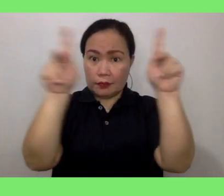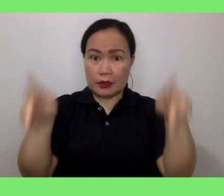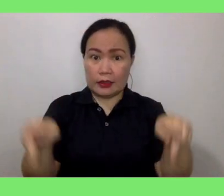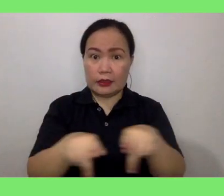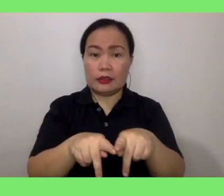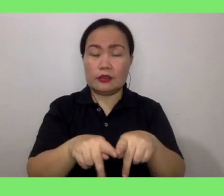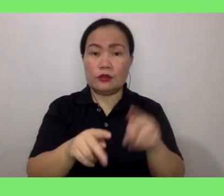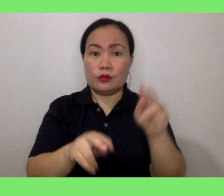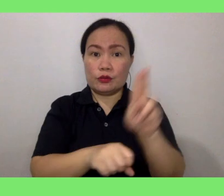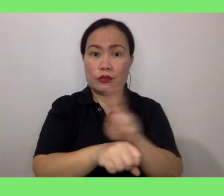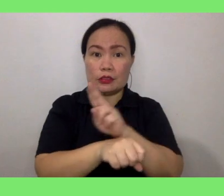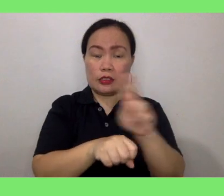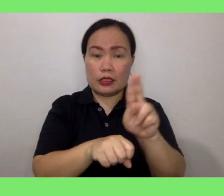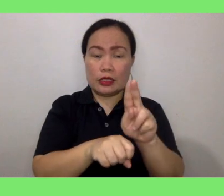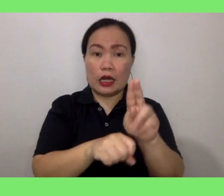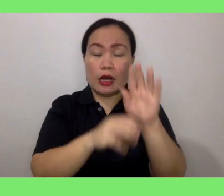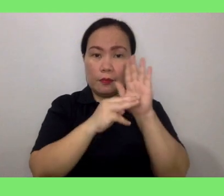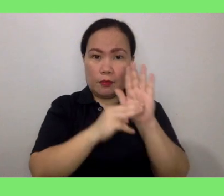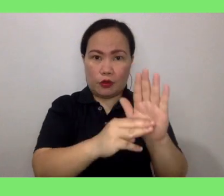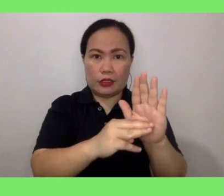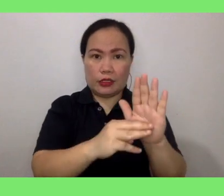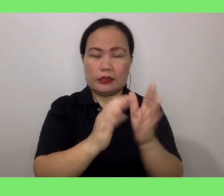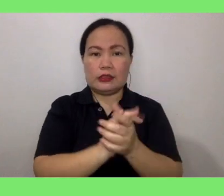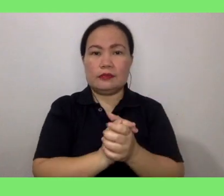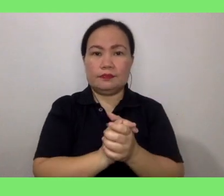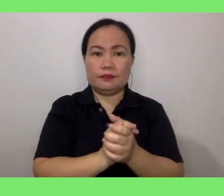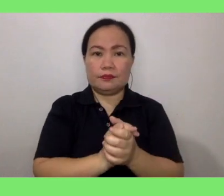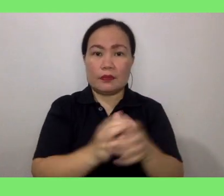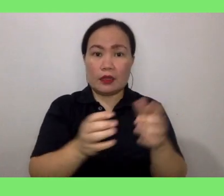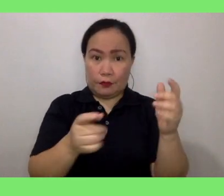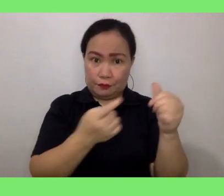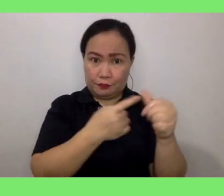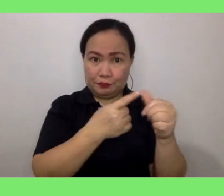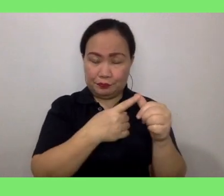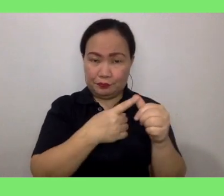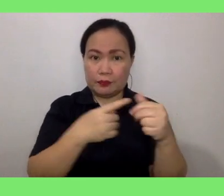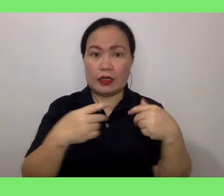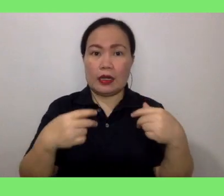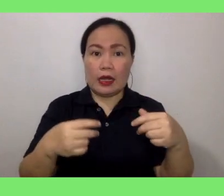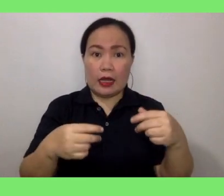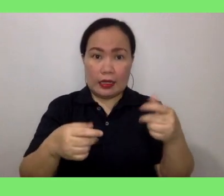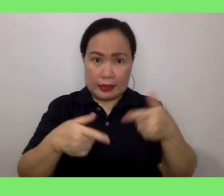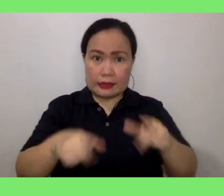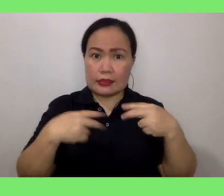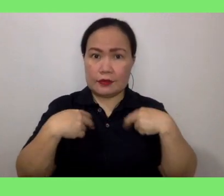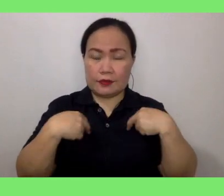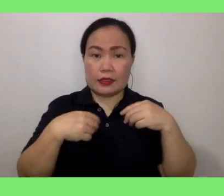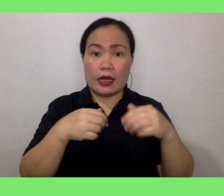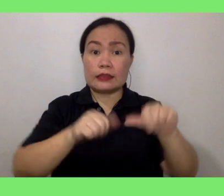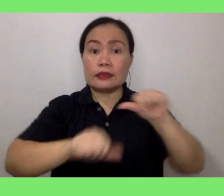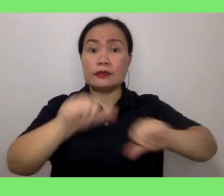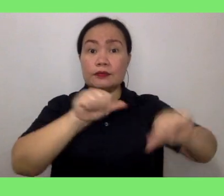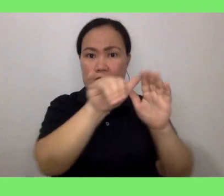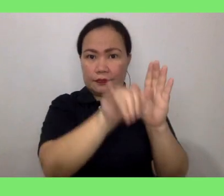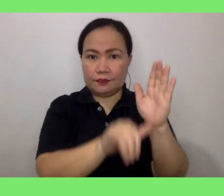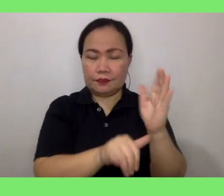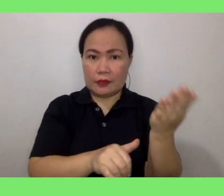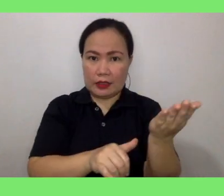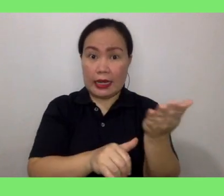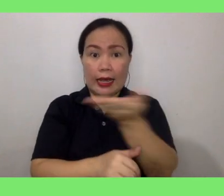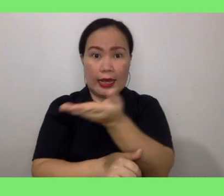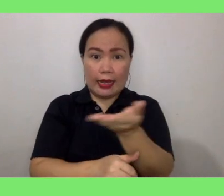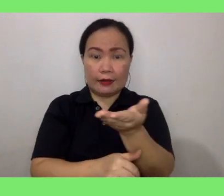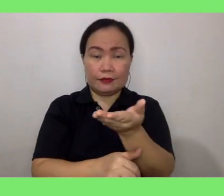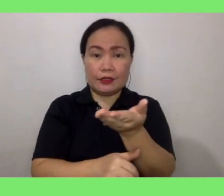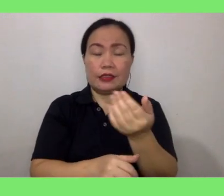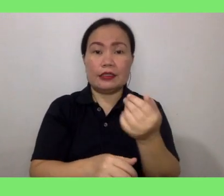models. So let's have first an activity. So I have here sets of objects, and